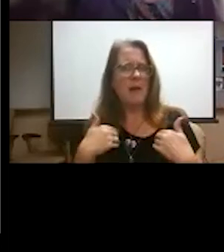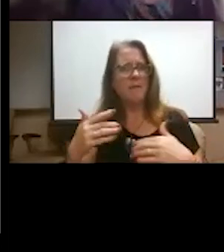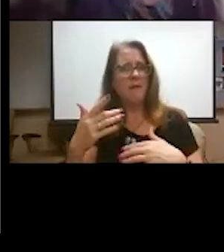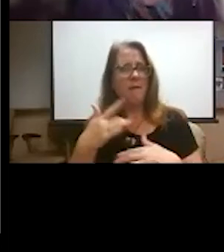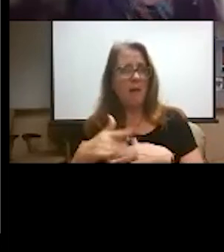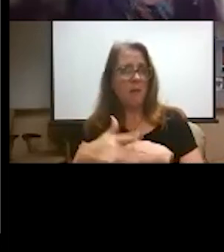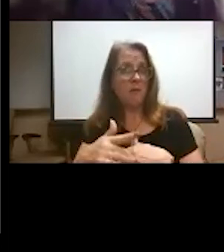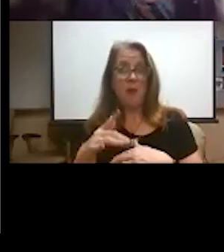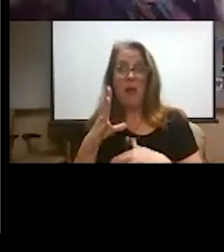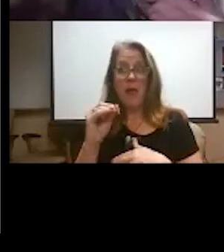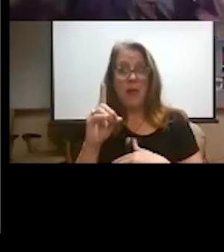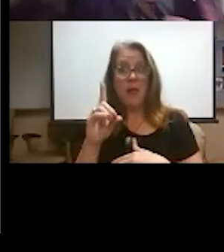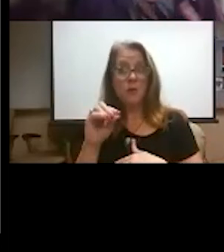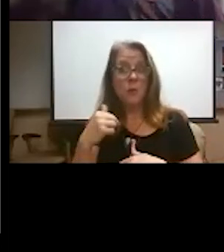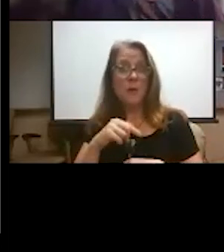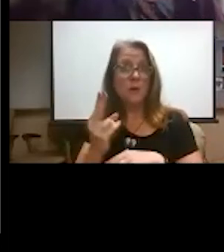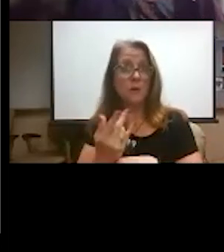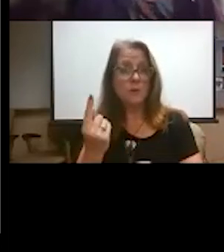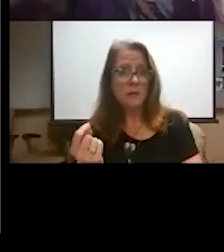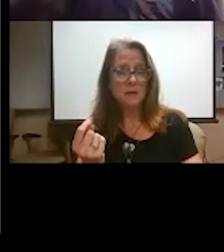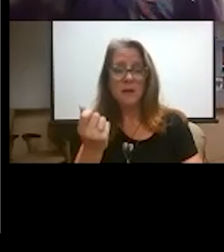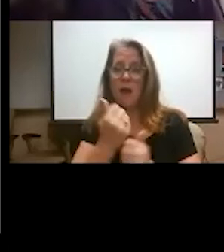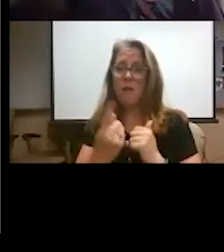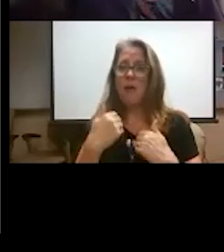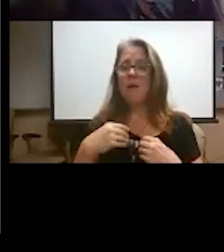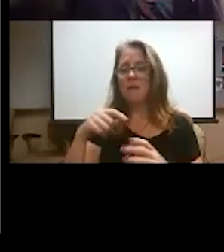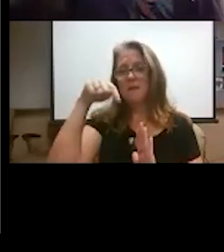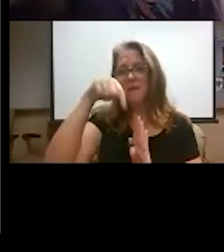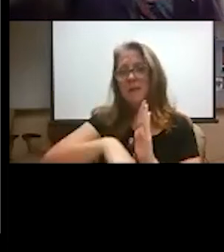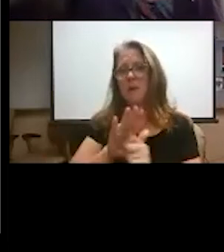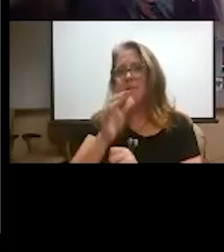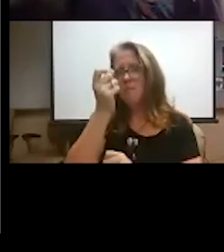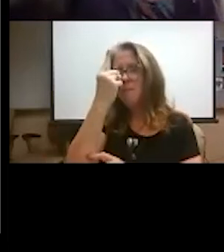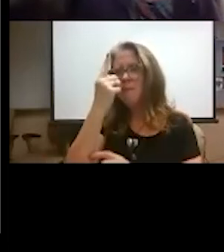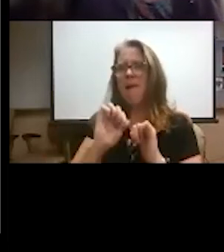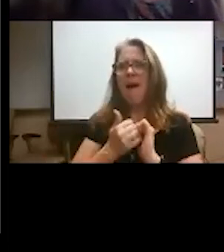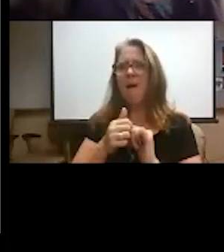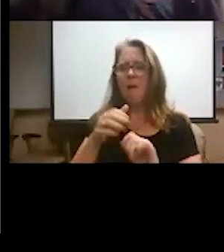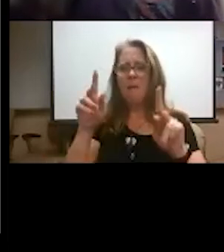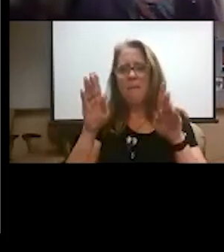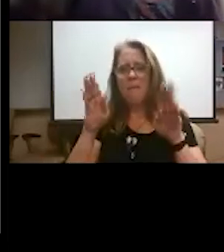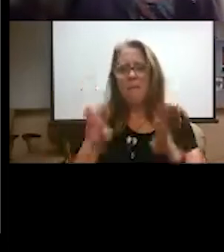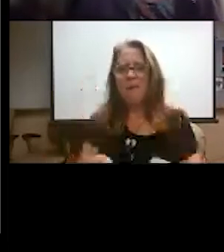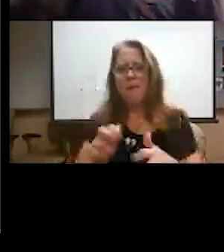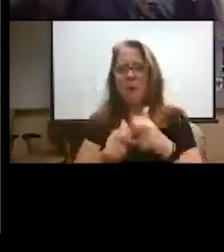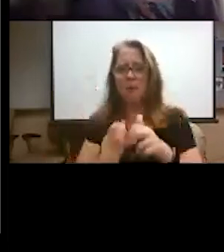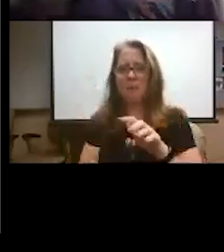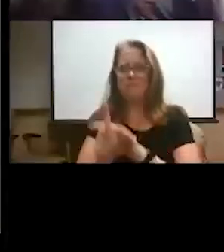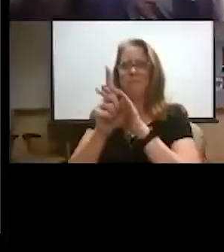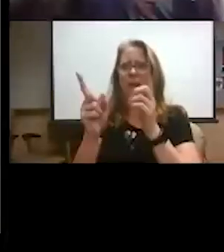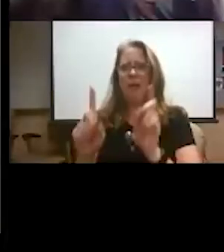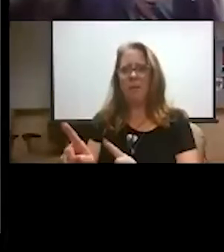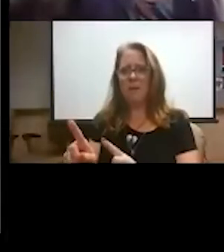do we use? Does everyone have a deep enough understanding of how the person's problems arose so